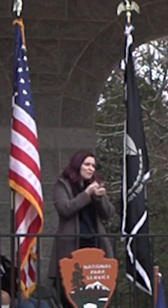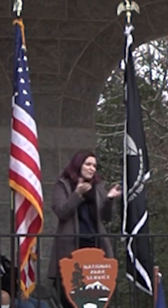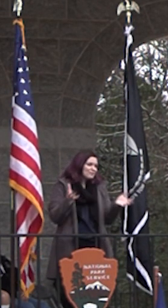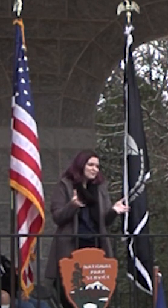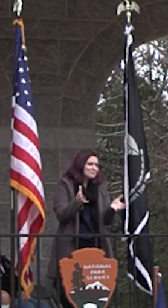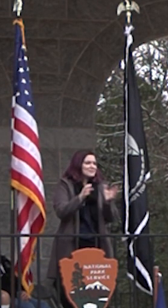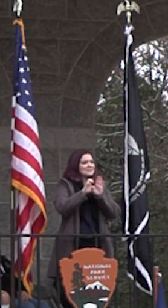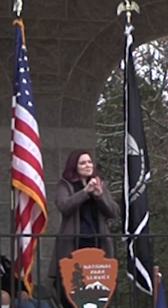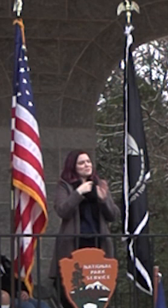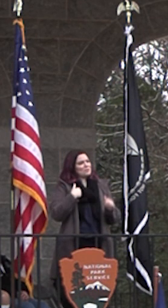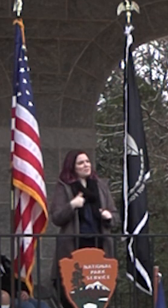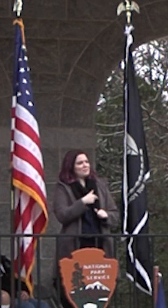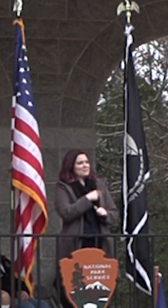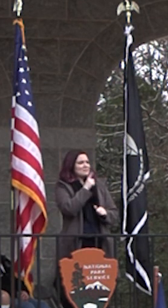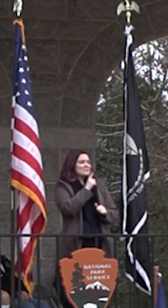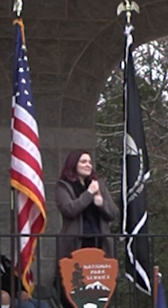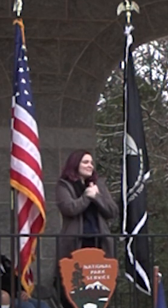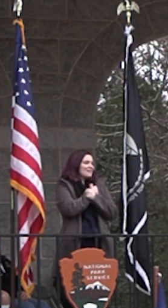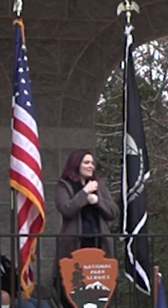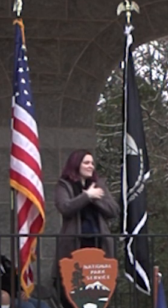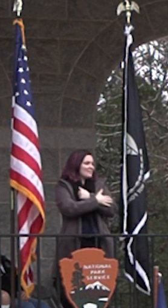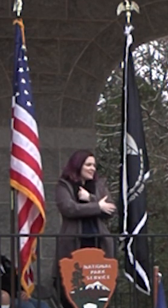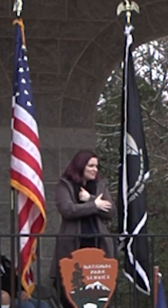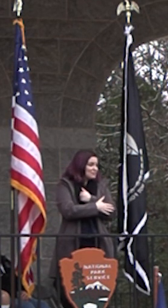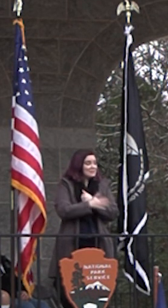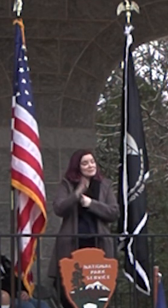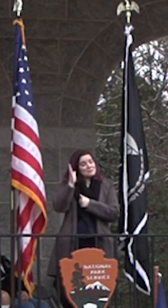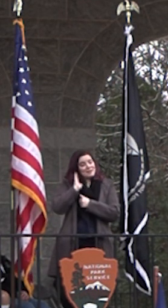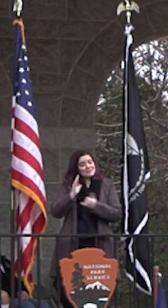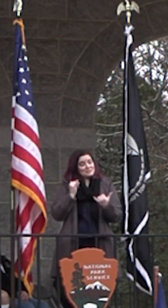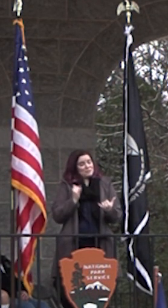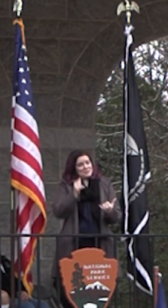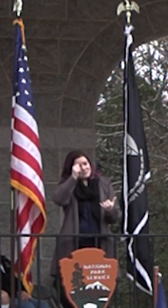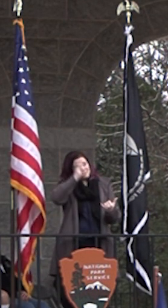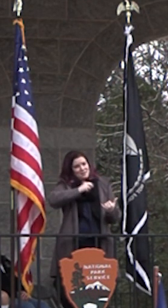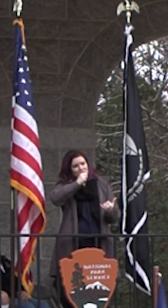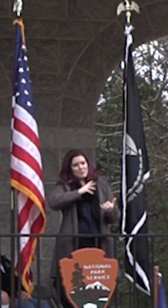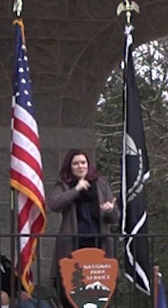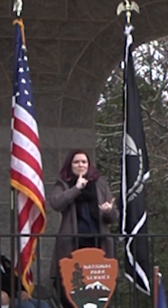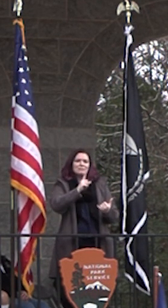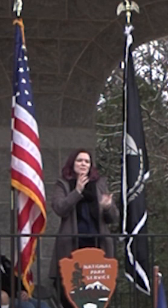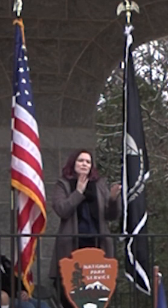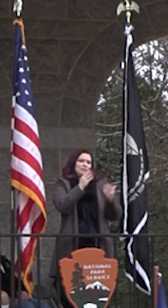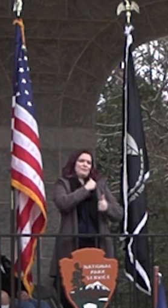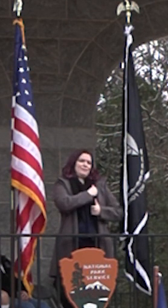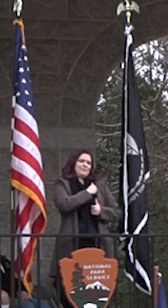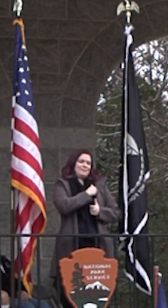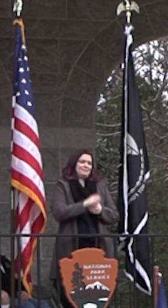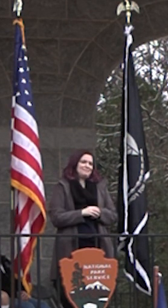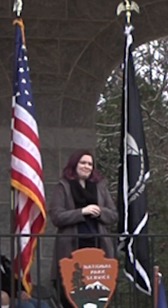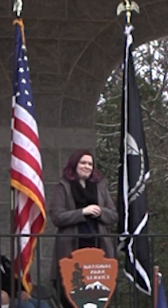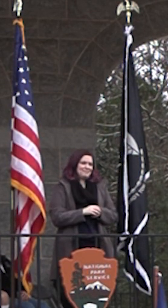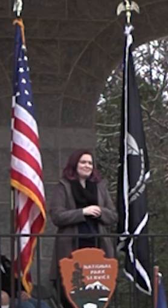all of us of his love of country and past and present men and women in uniform. I'd like to thank the